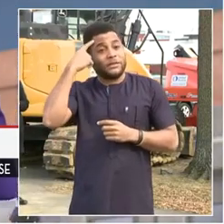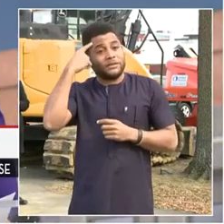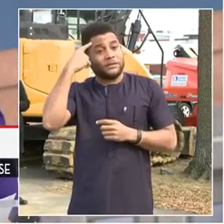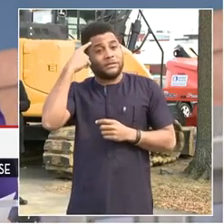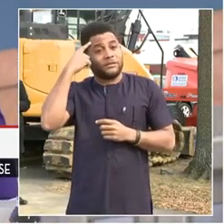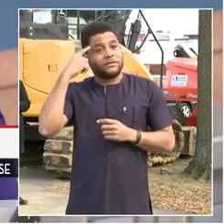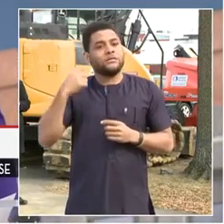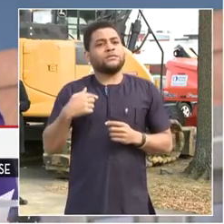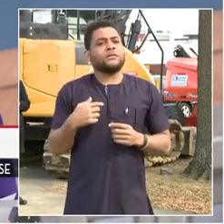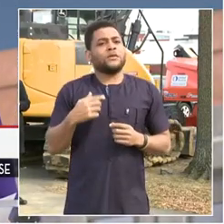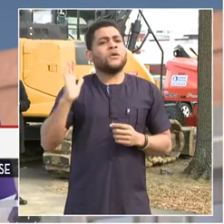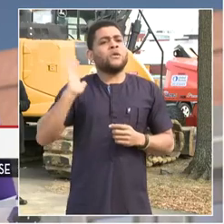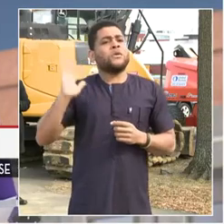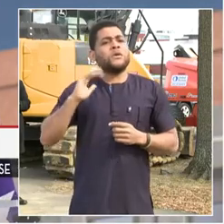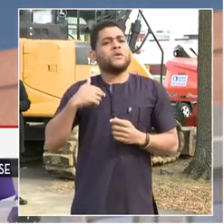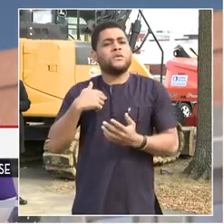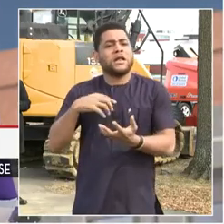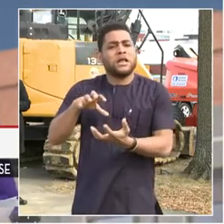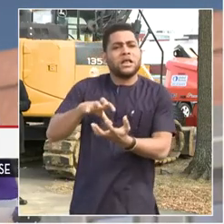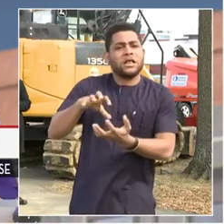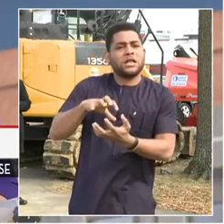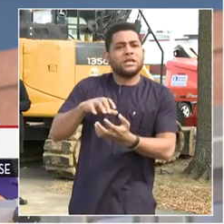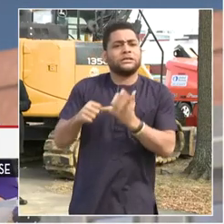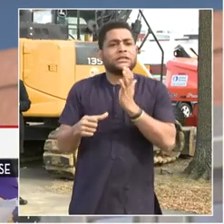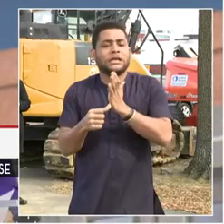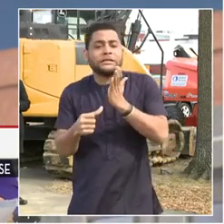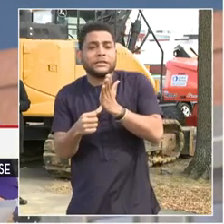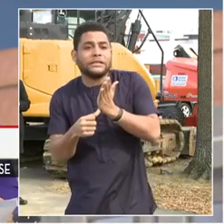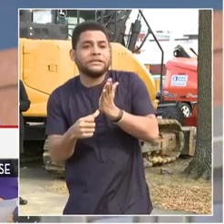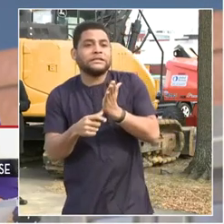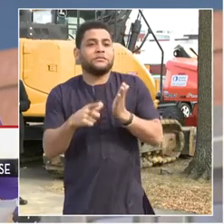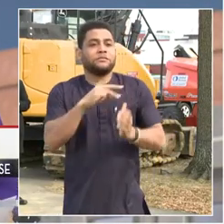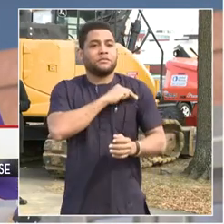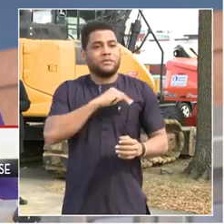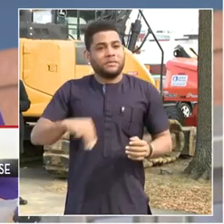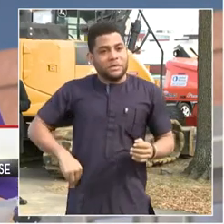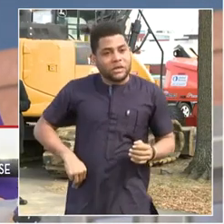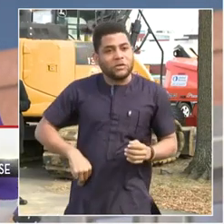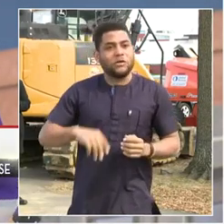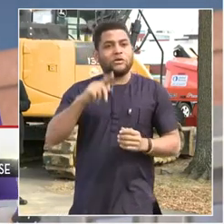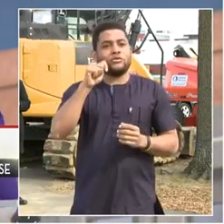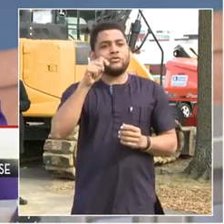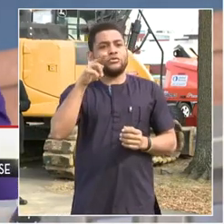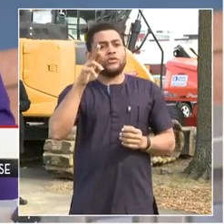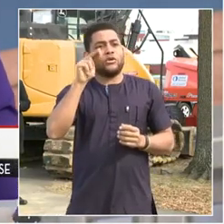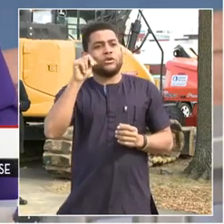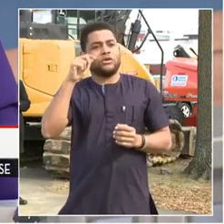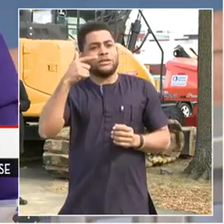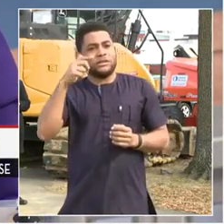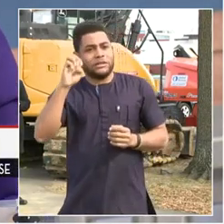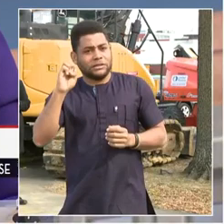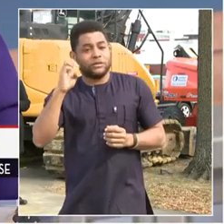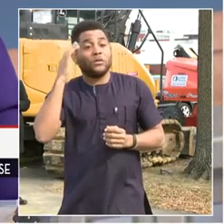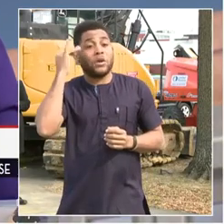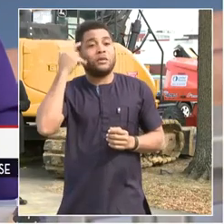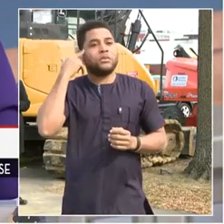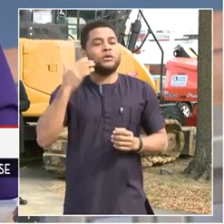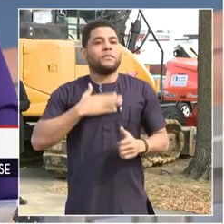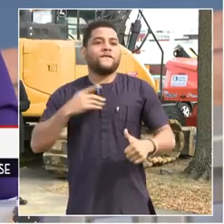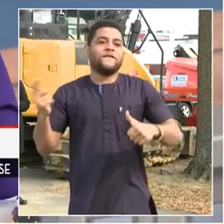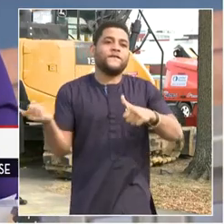with Deputy Mayor Wayne Turnage because one of my very first speeches, actually my very first speech as